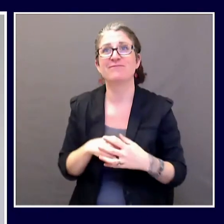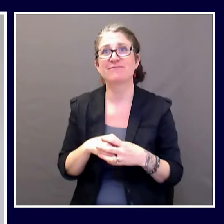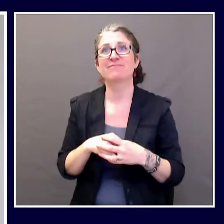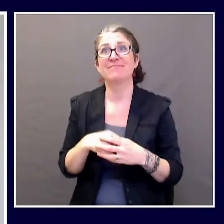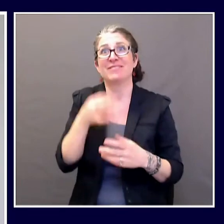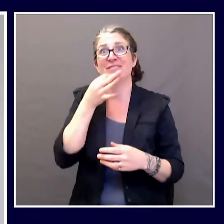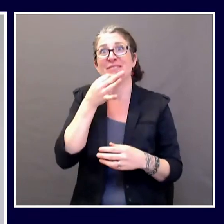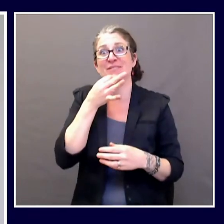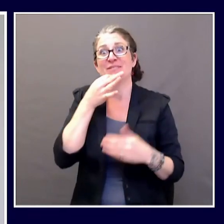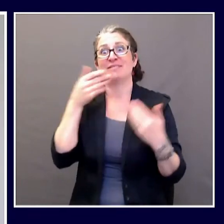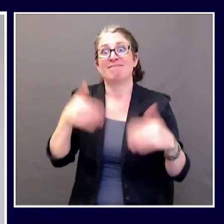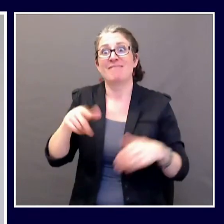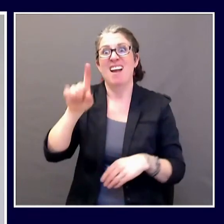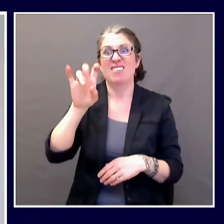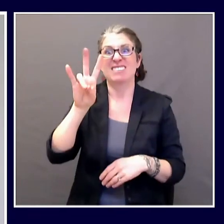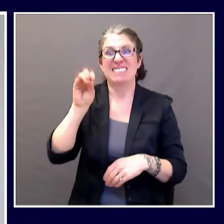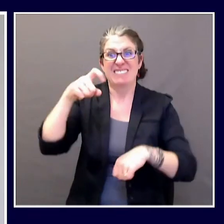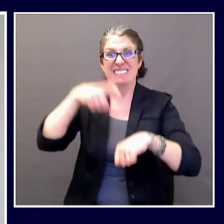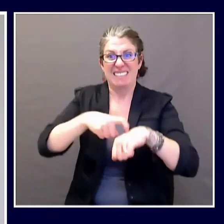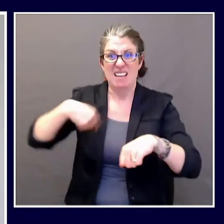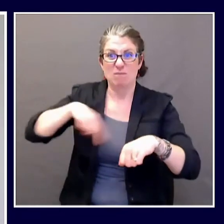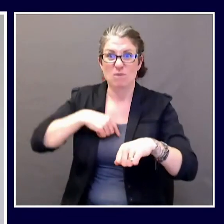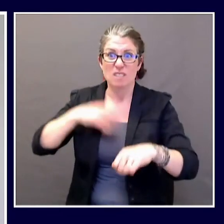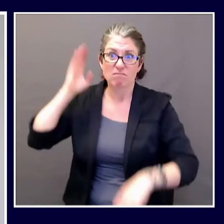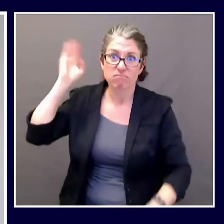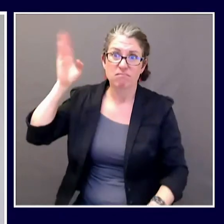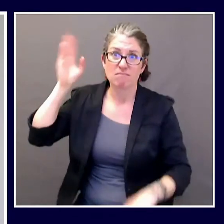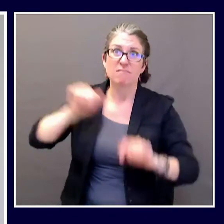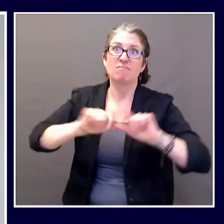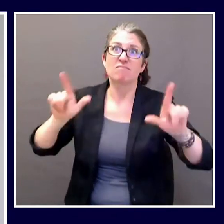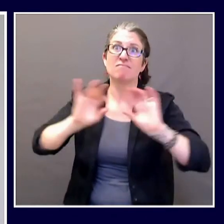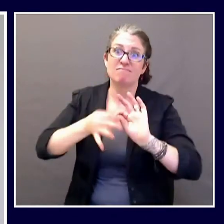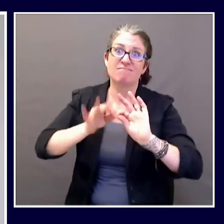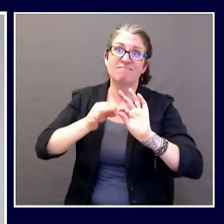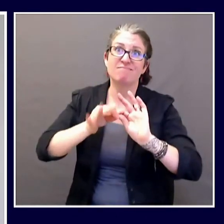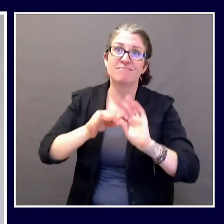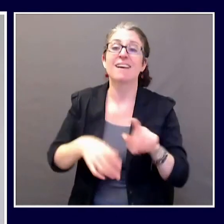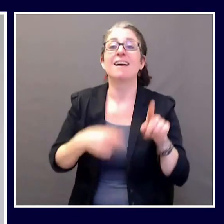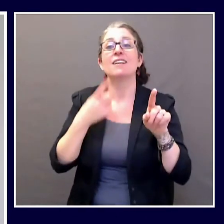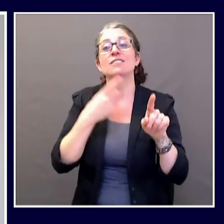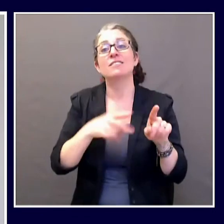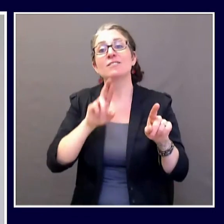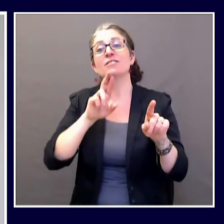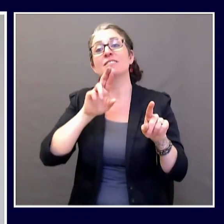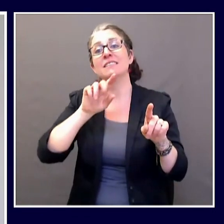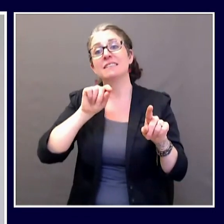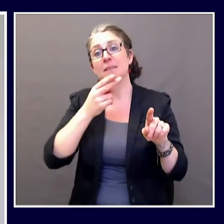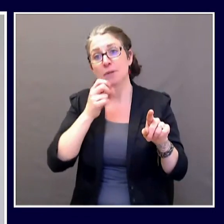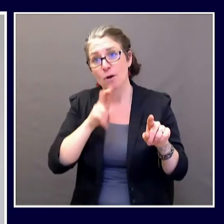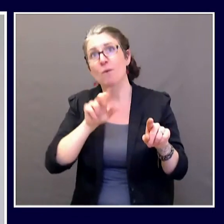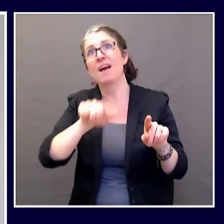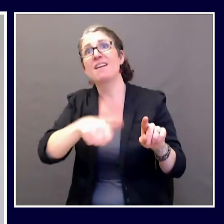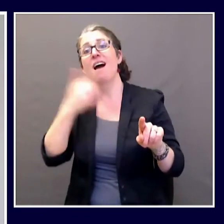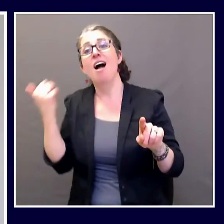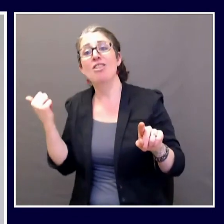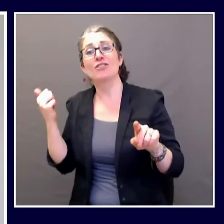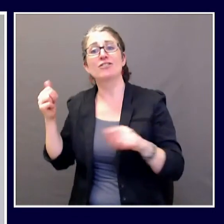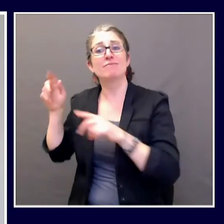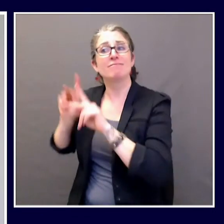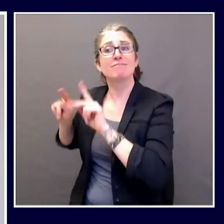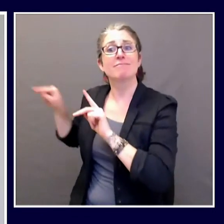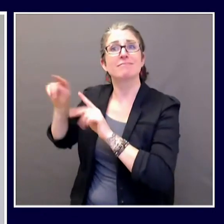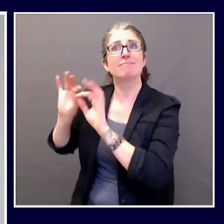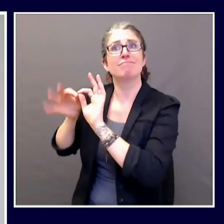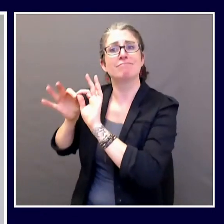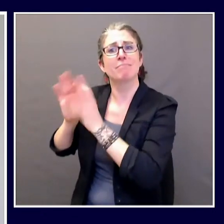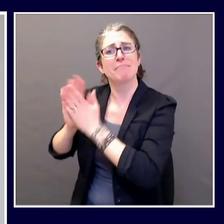believe it. Dr. Thibodeau and her colleagues have not just been a face that many of us have seen, but for many hearing